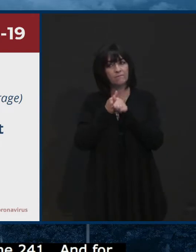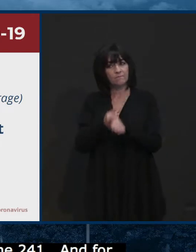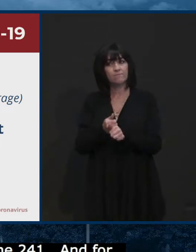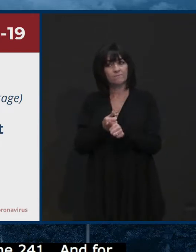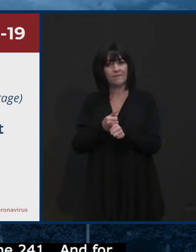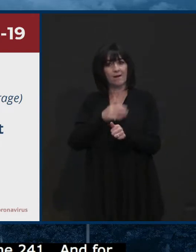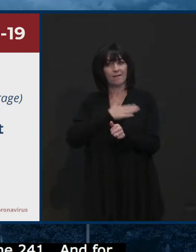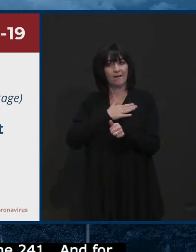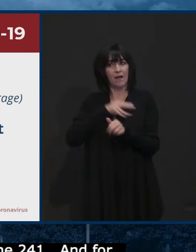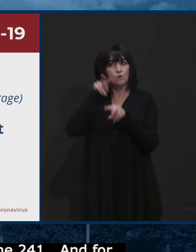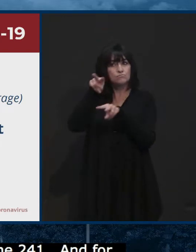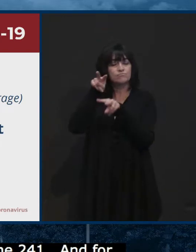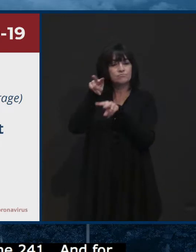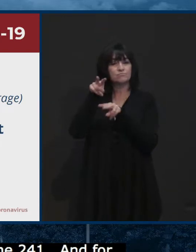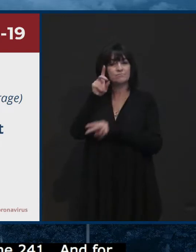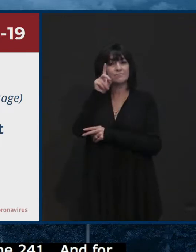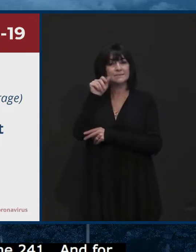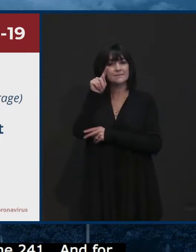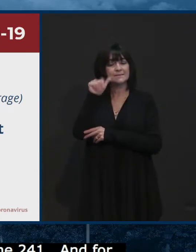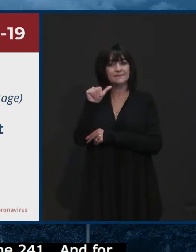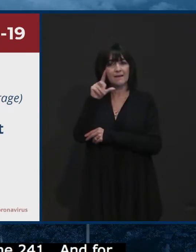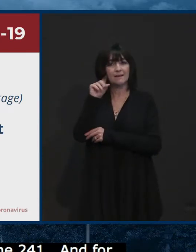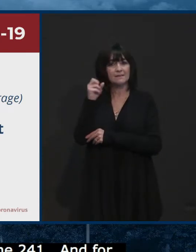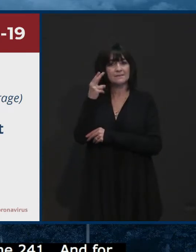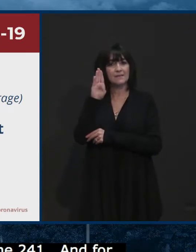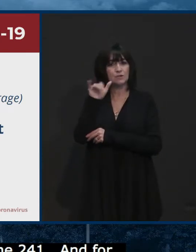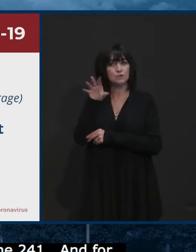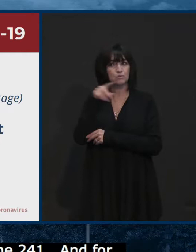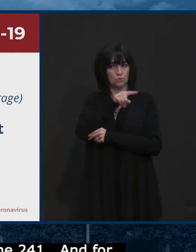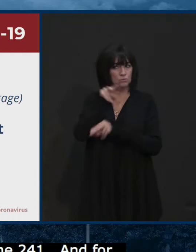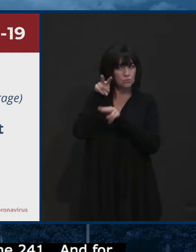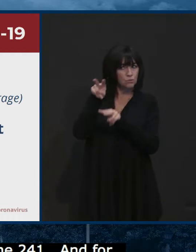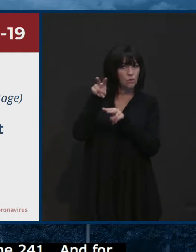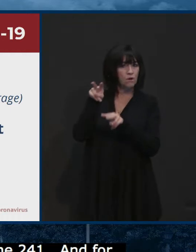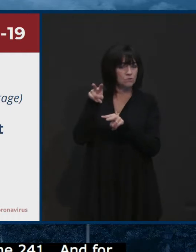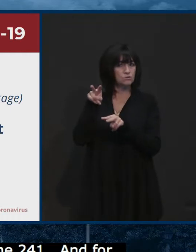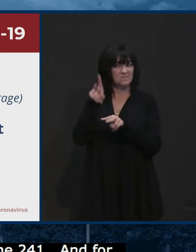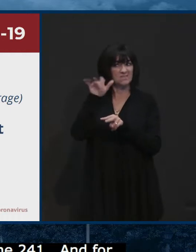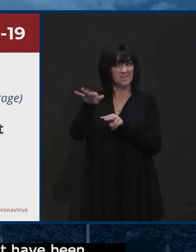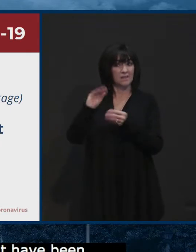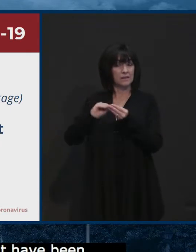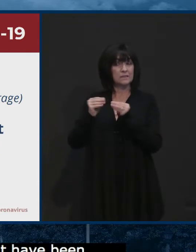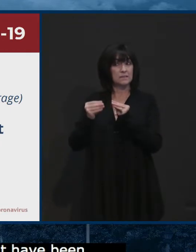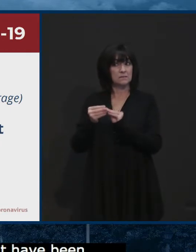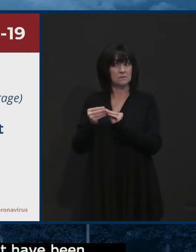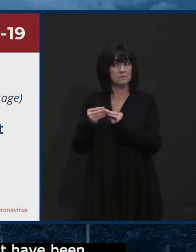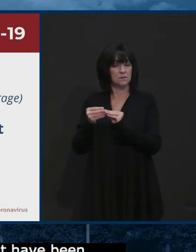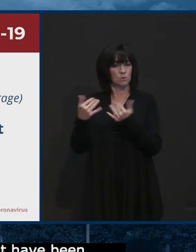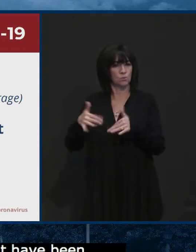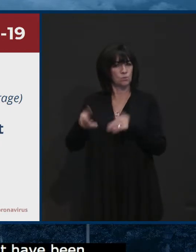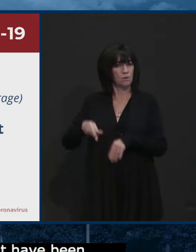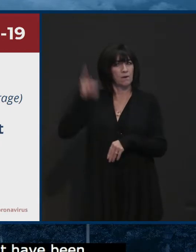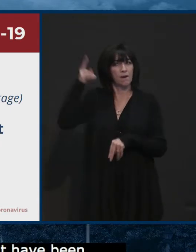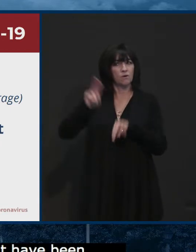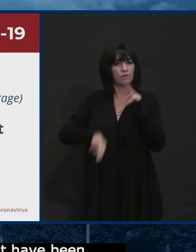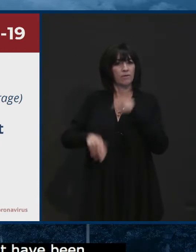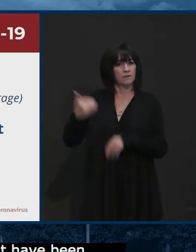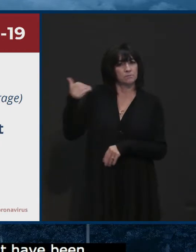our data dashboard on a day-to-day basis, have been tracking this, you'll know that that number is considerably higher than it used to